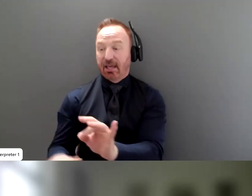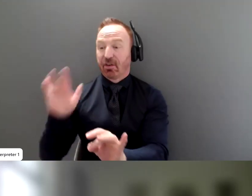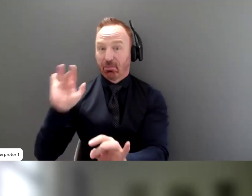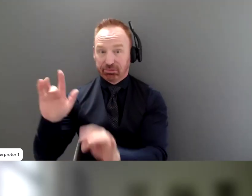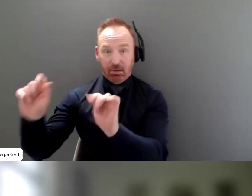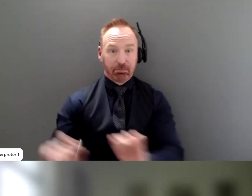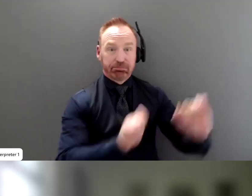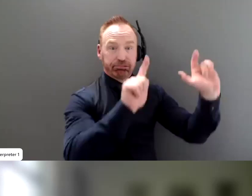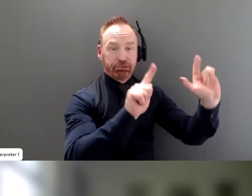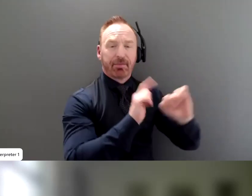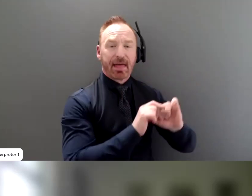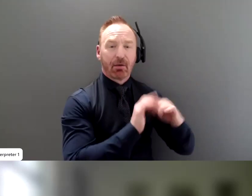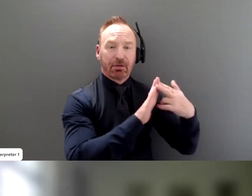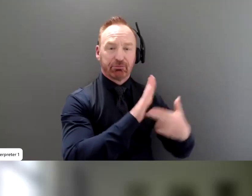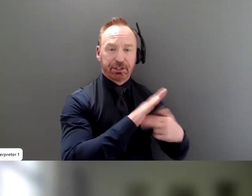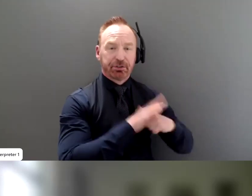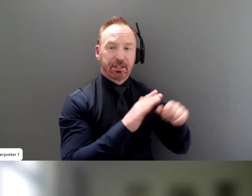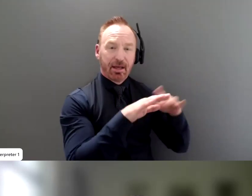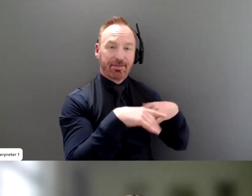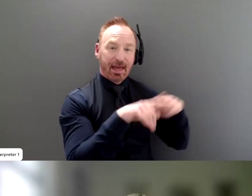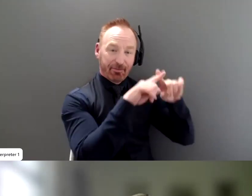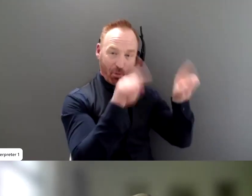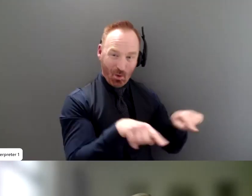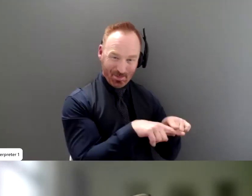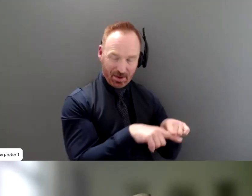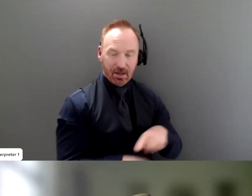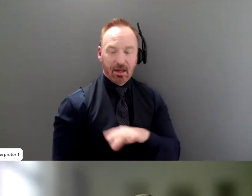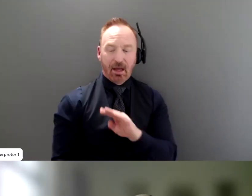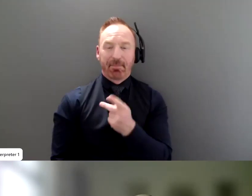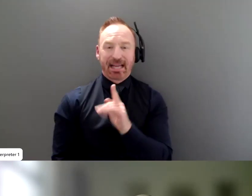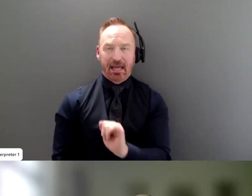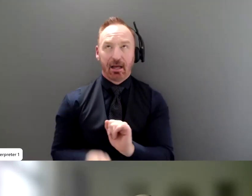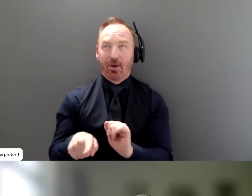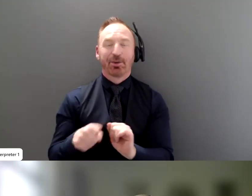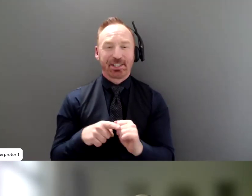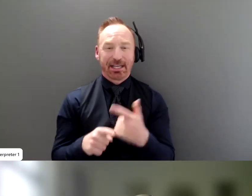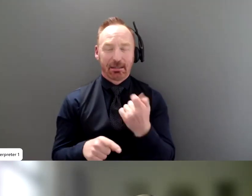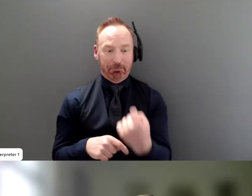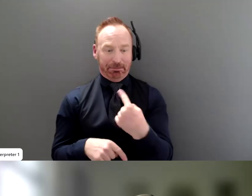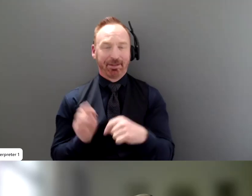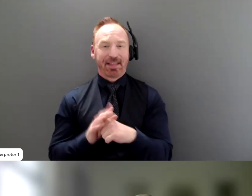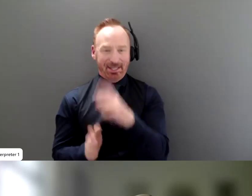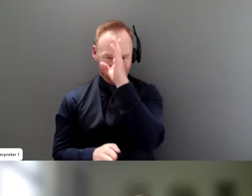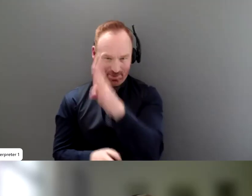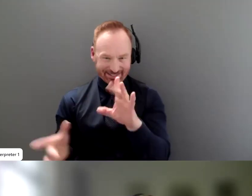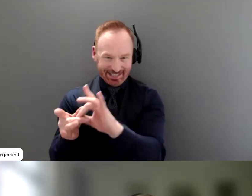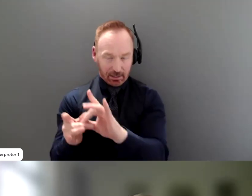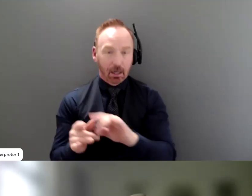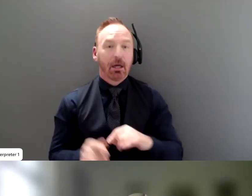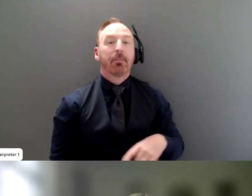is free to access. Oh, and Michaela just sent the direct link. And it is on Zoom, so